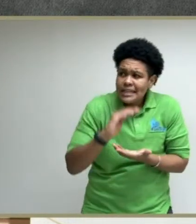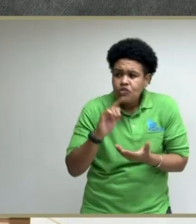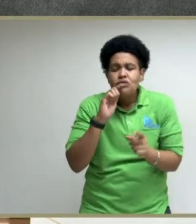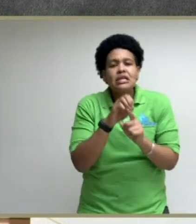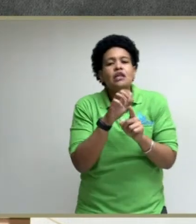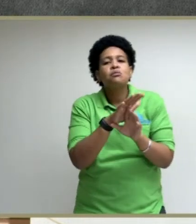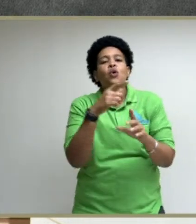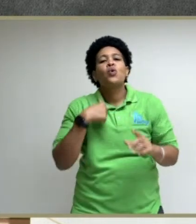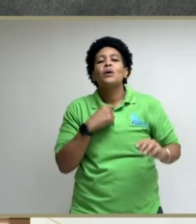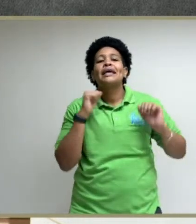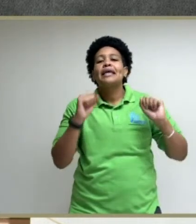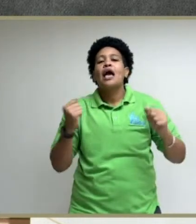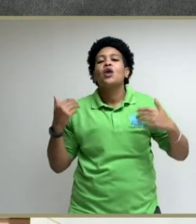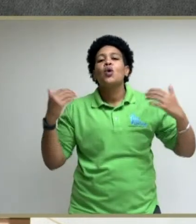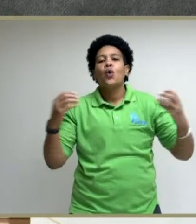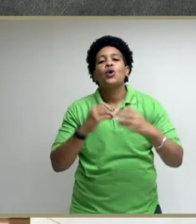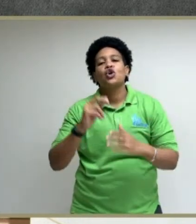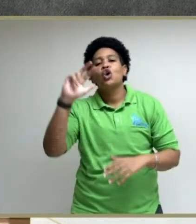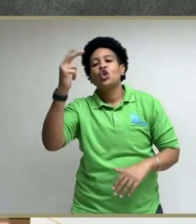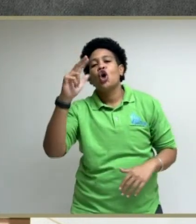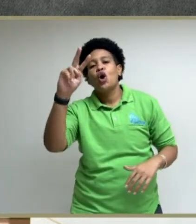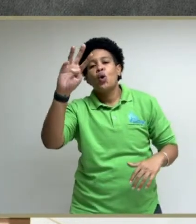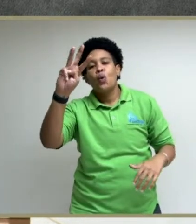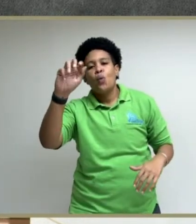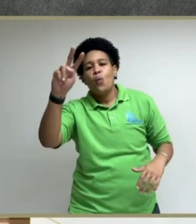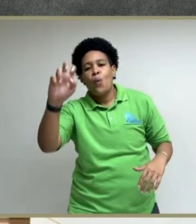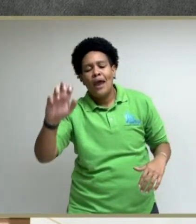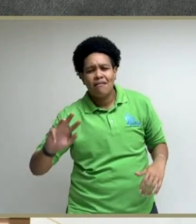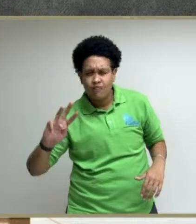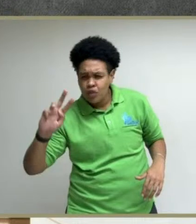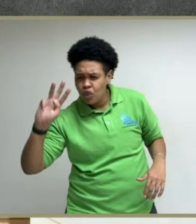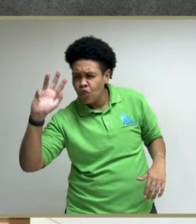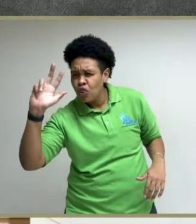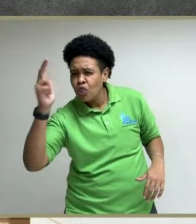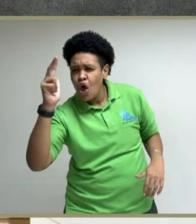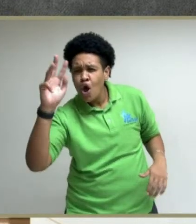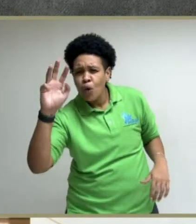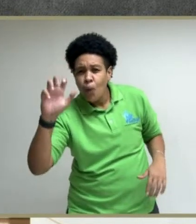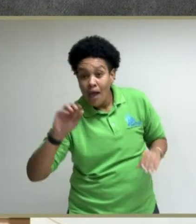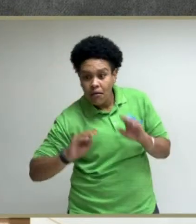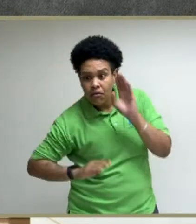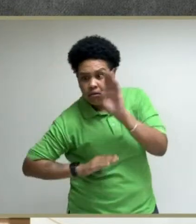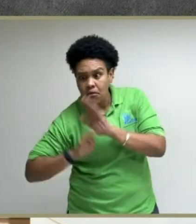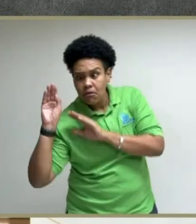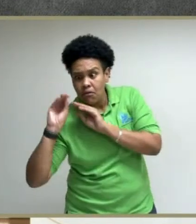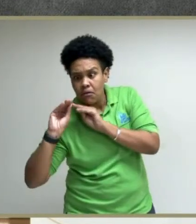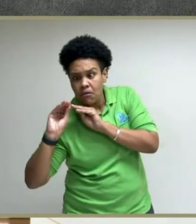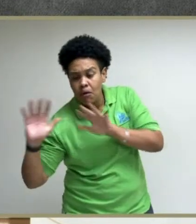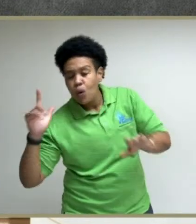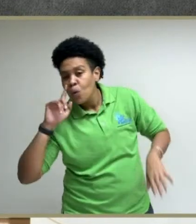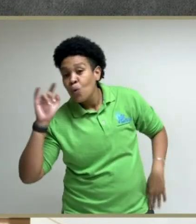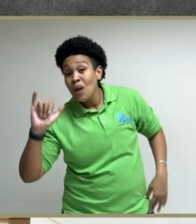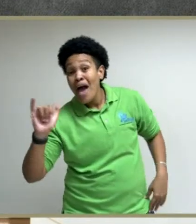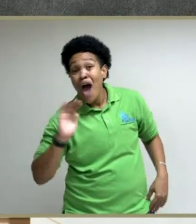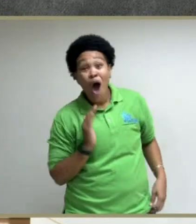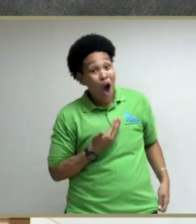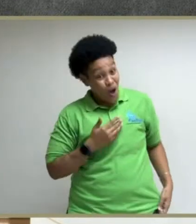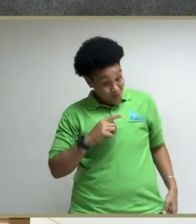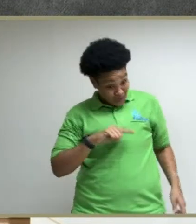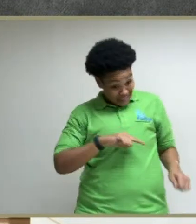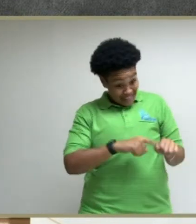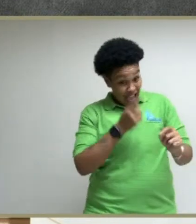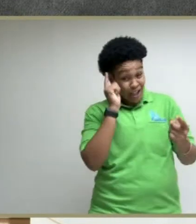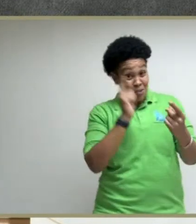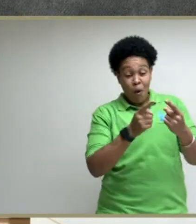we can go into a third wave. And what will a third wave look like? Our starting point is not going to be